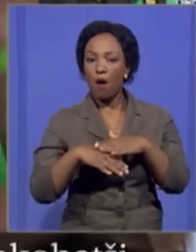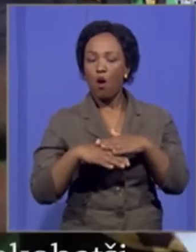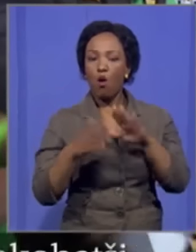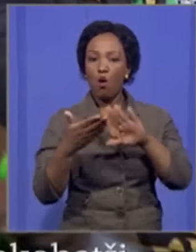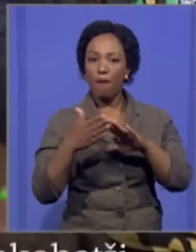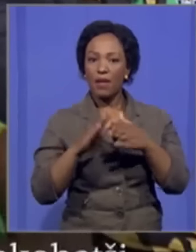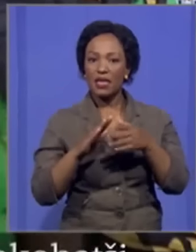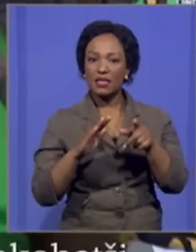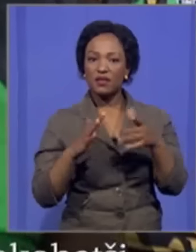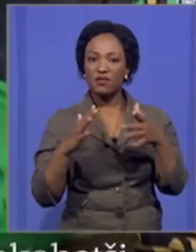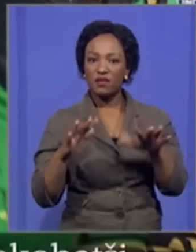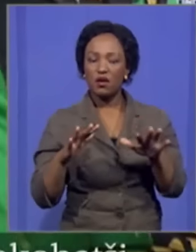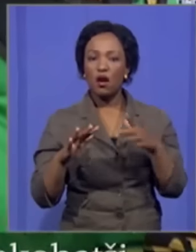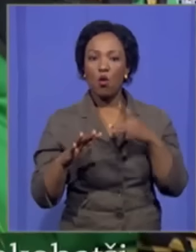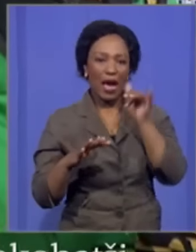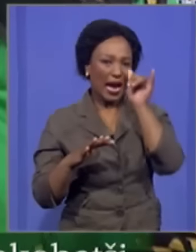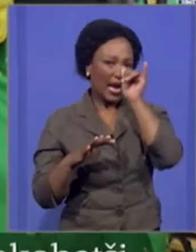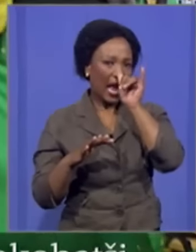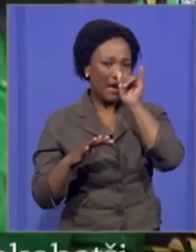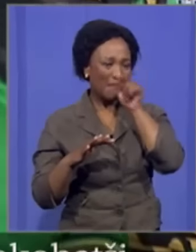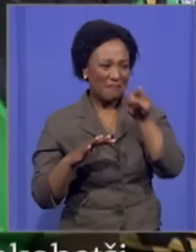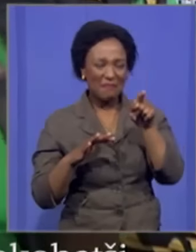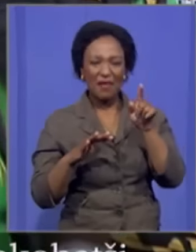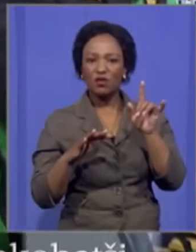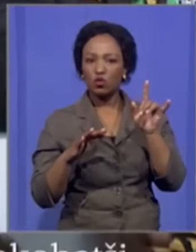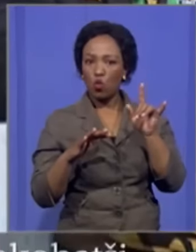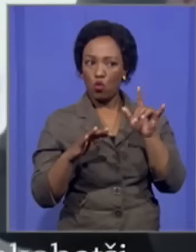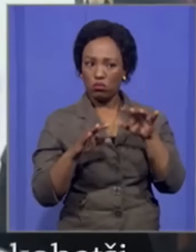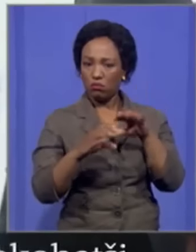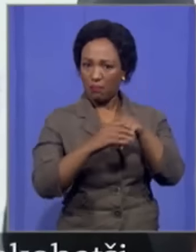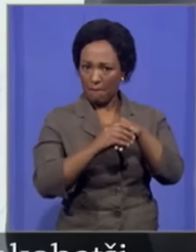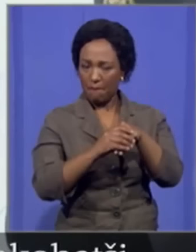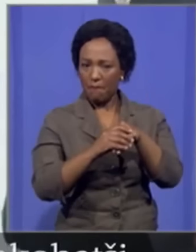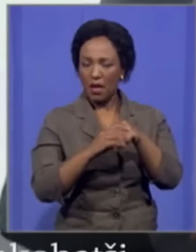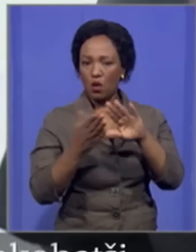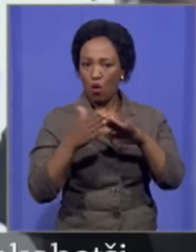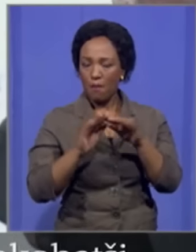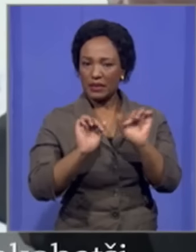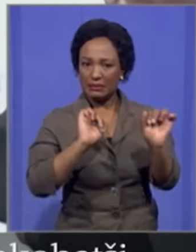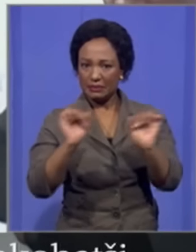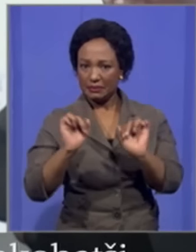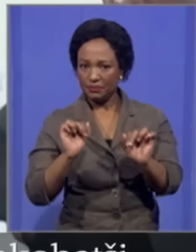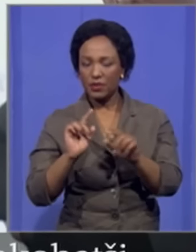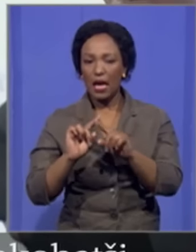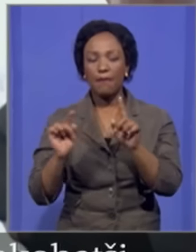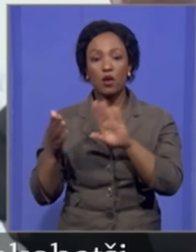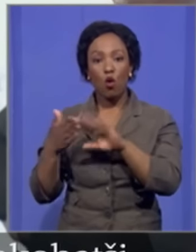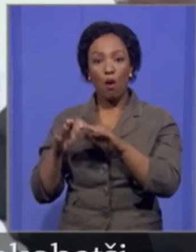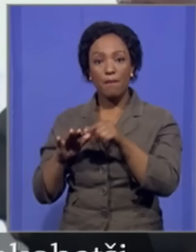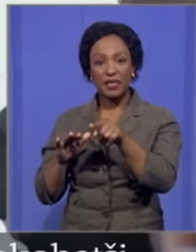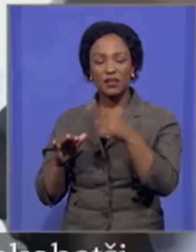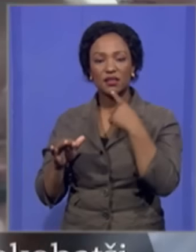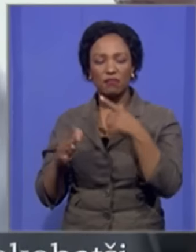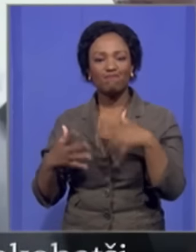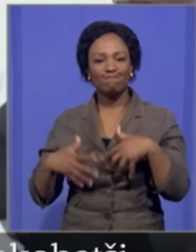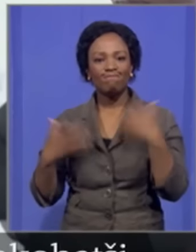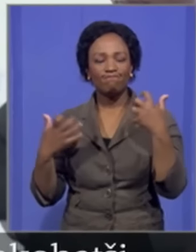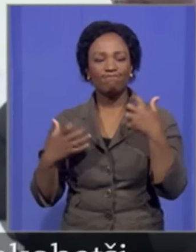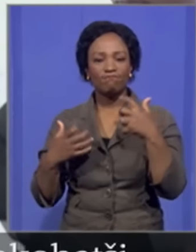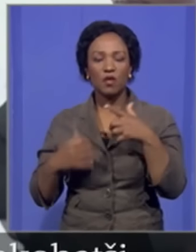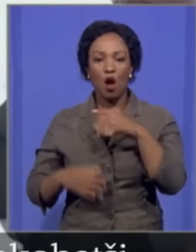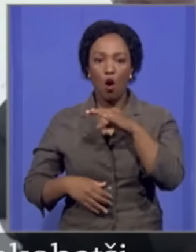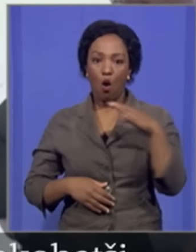bega ditiro tša bosenyi metseng ya bona. Le ge go le bjalo, badudi ba re ba lapišitšwe ke mokomišinara wa sephodisa